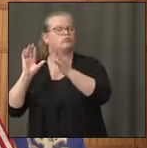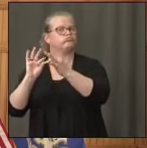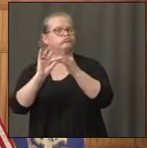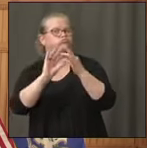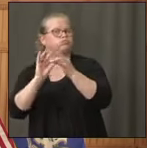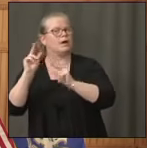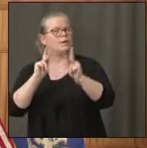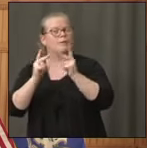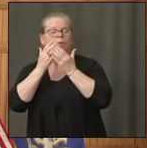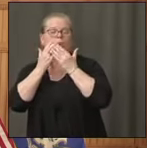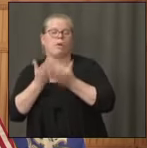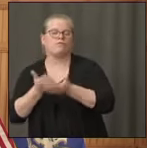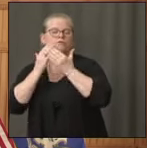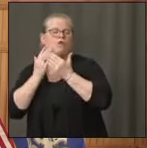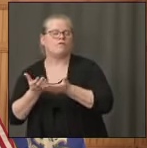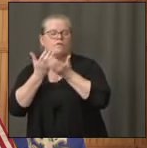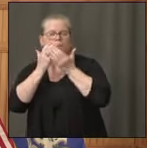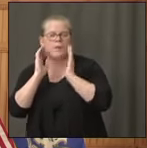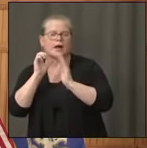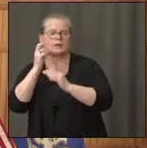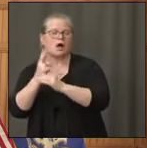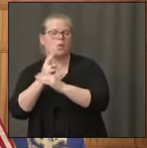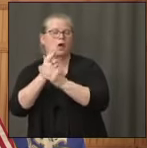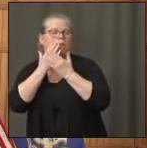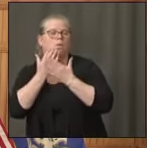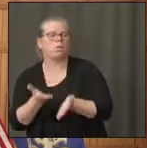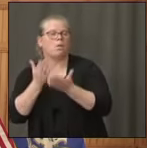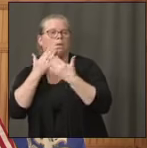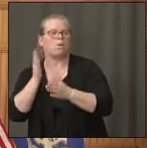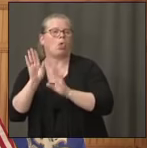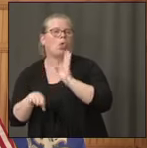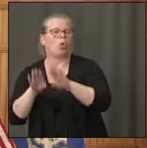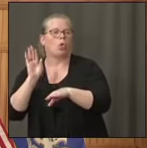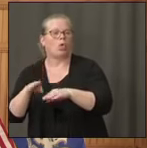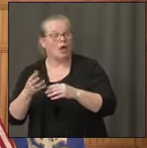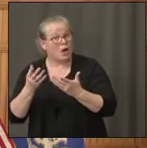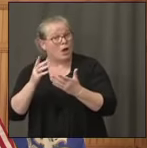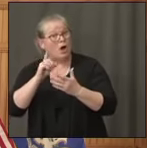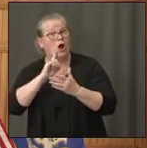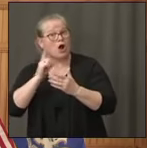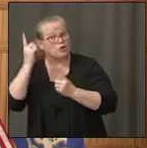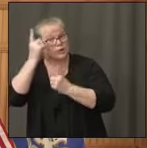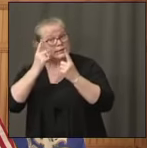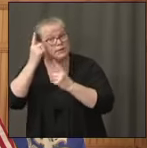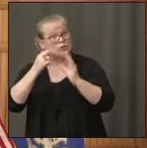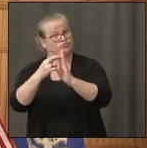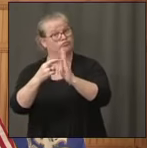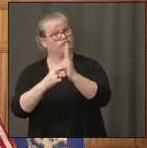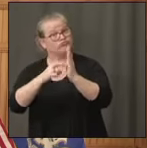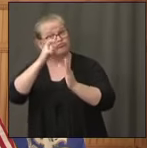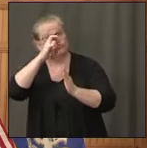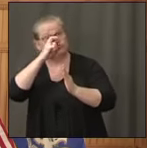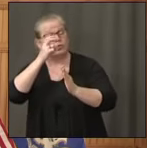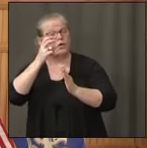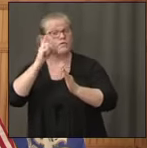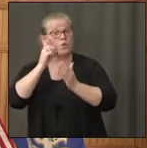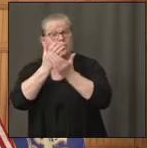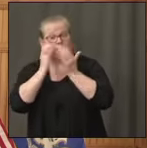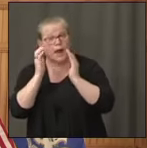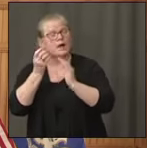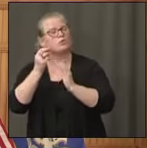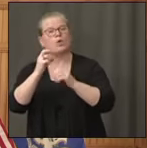increasing any sort of enforcement? I know there's a no mask day plan for this weekend, so will you be stepping up